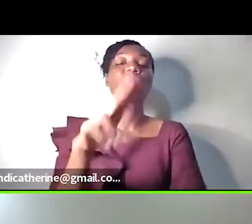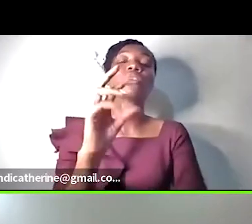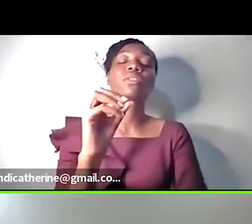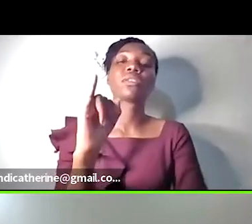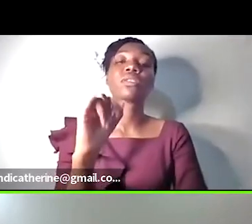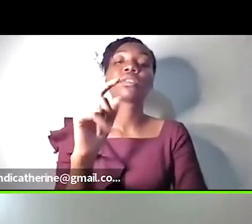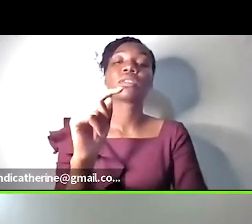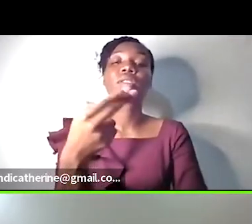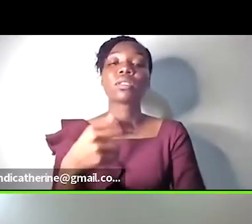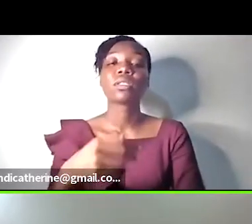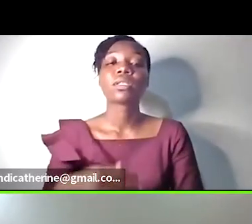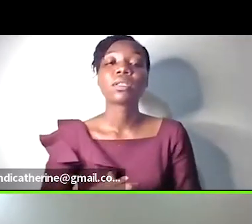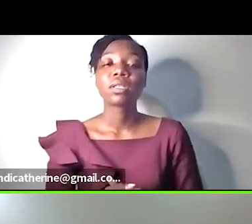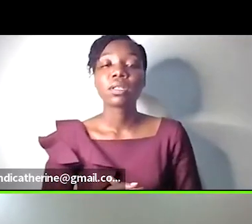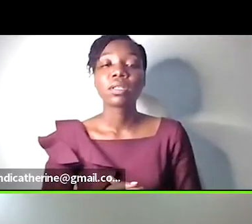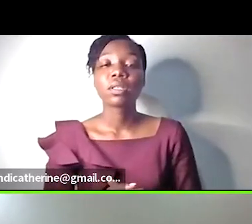I'm Judith Charles.